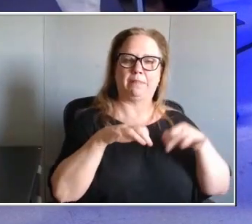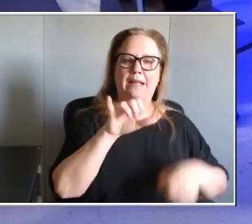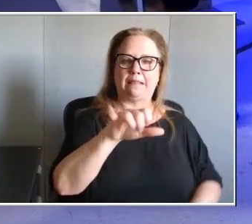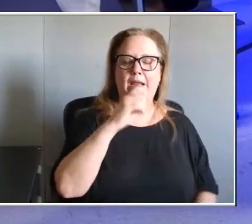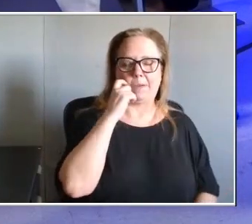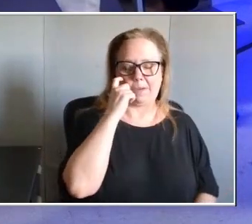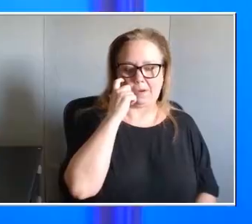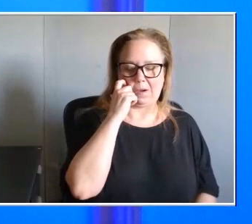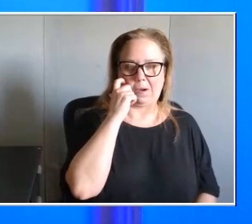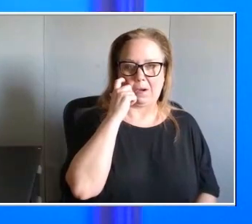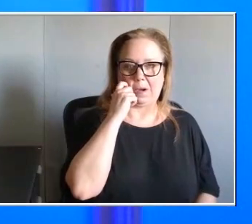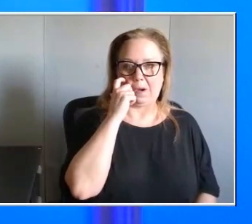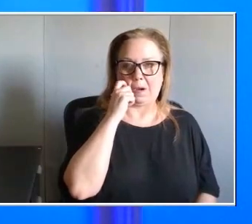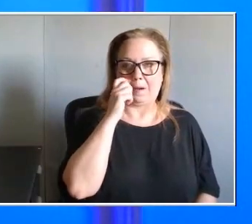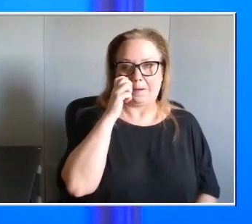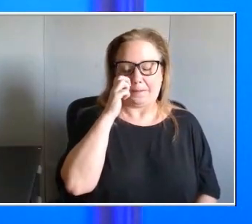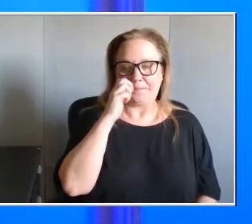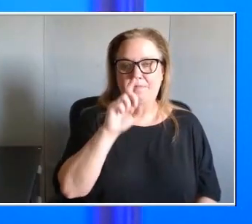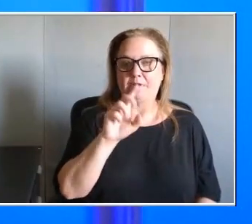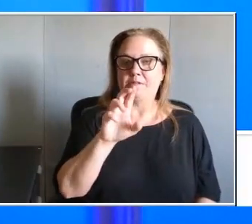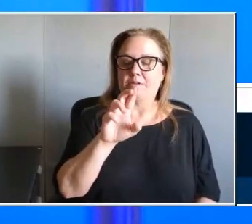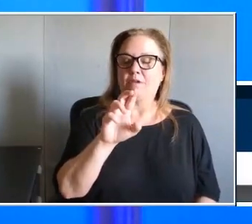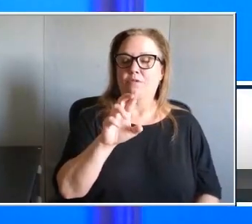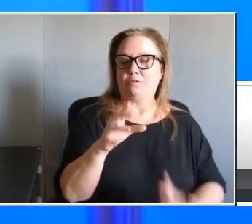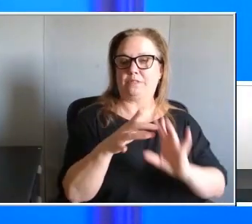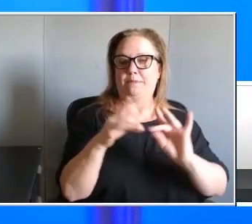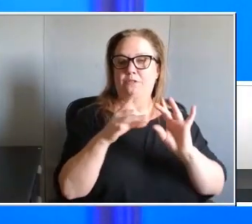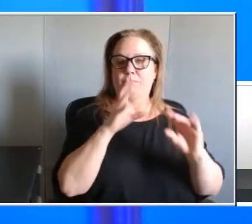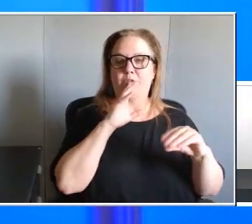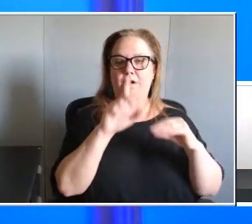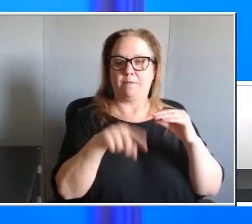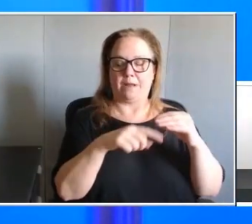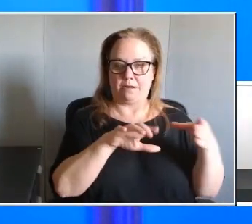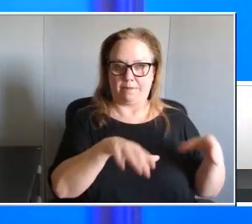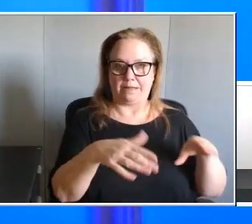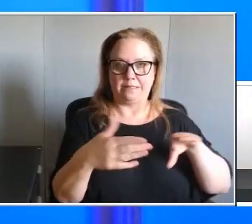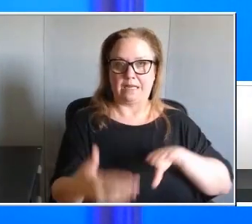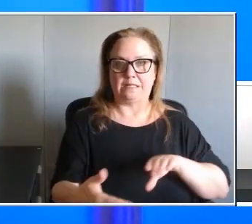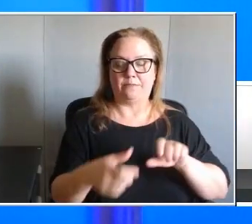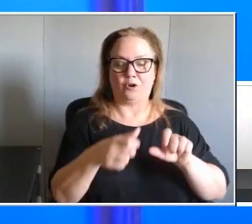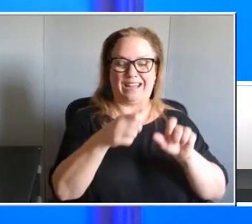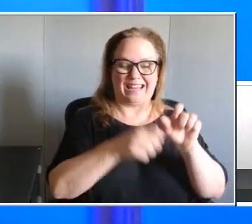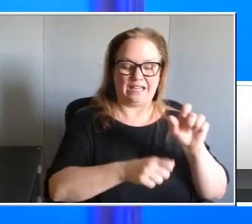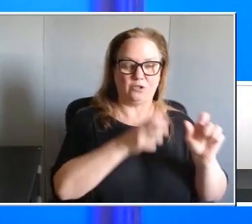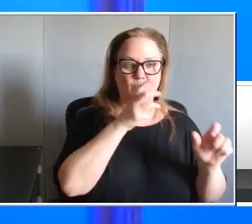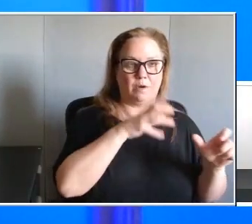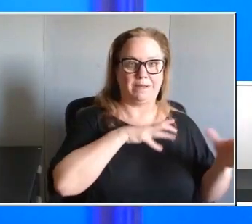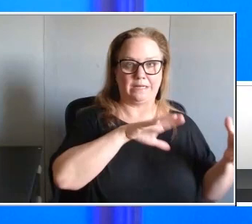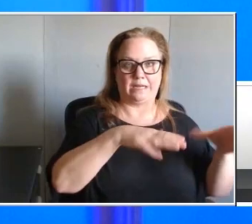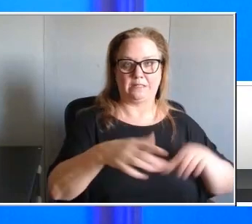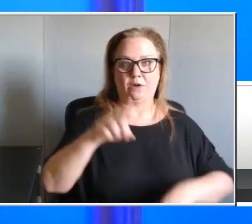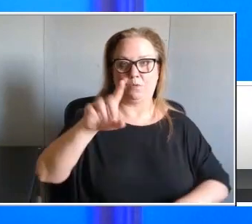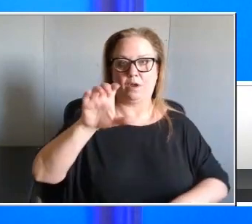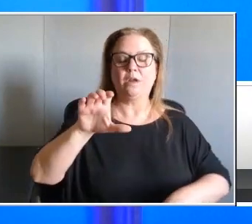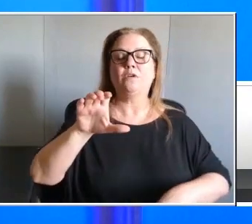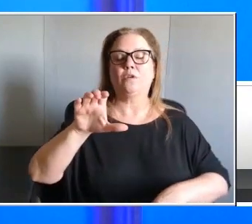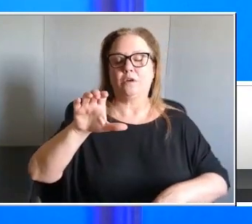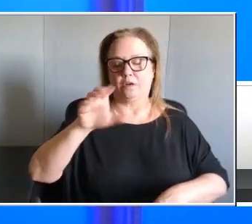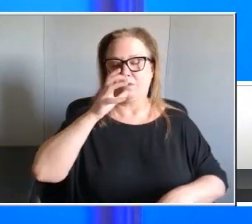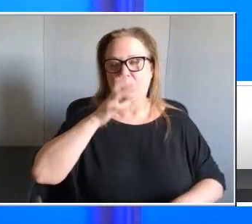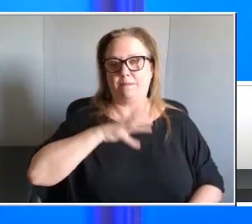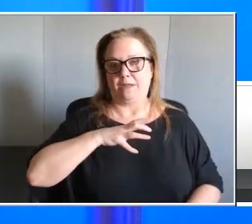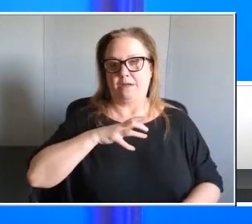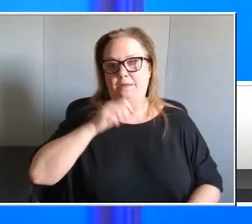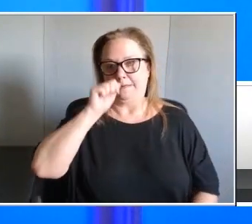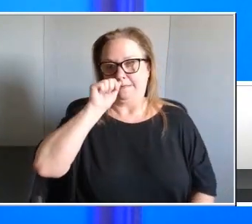so as Dr. Martin was mentioned, we talk a lot about deaths, but for every 1 woman that dies, 100 women suffer severe maternal morbidity, and